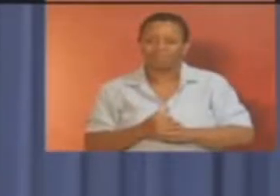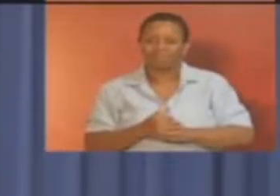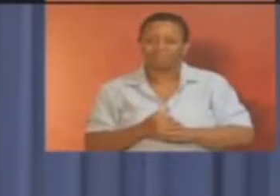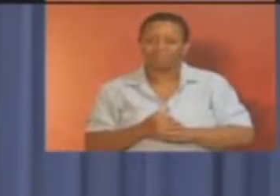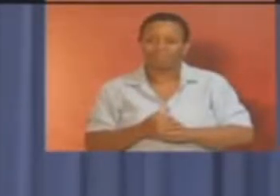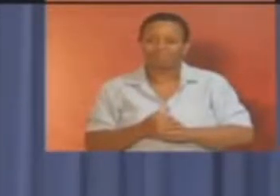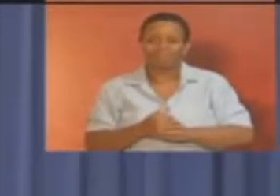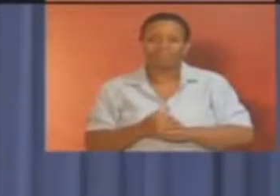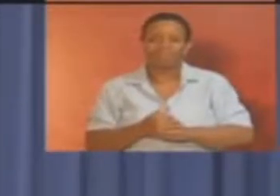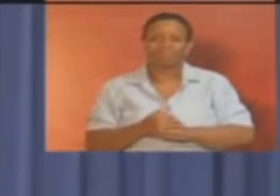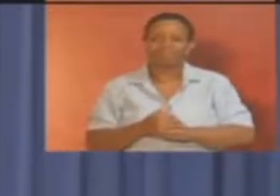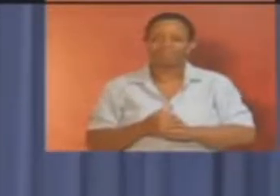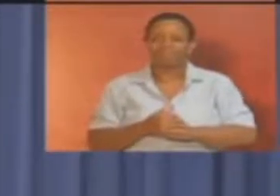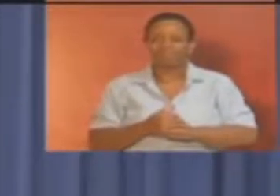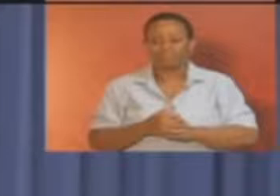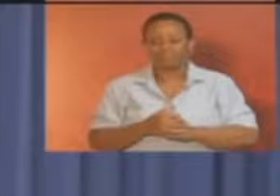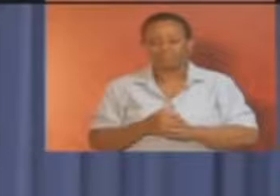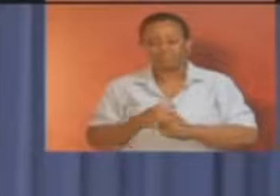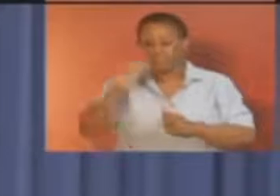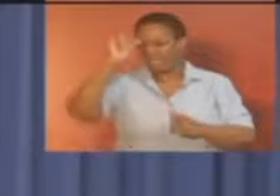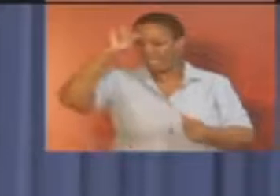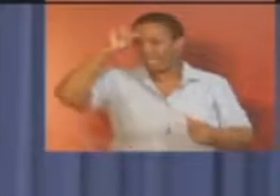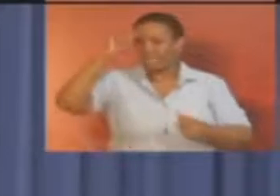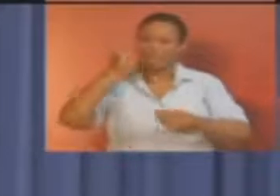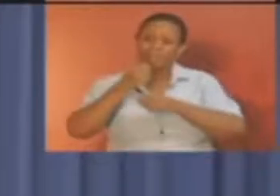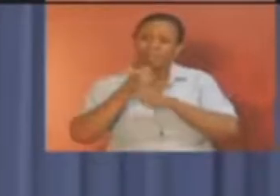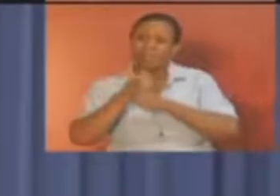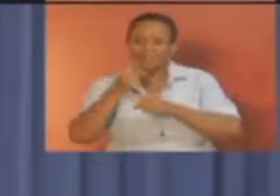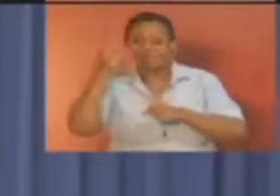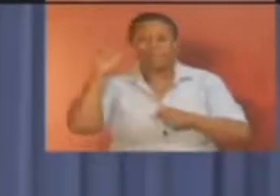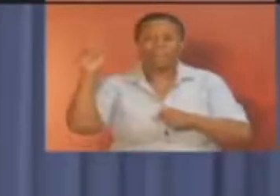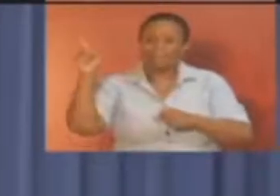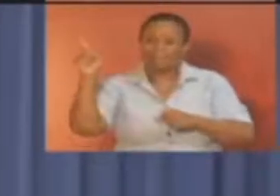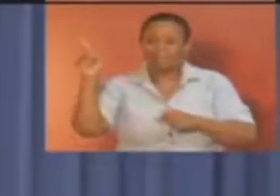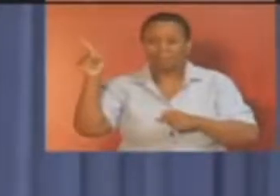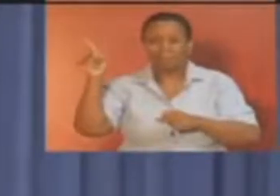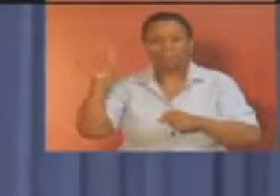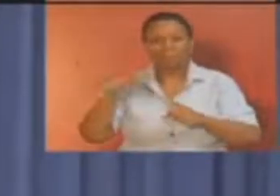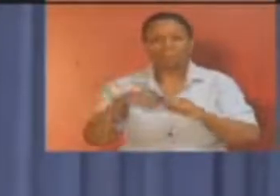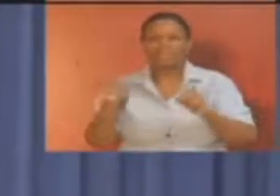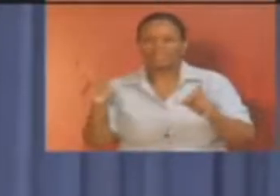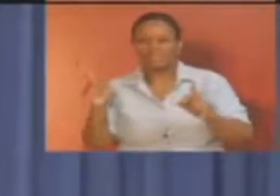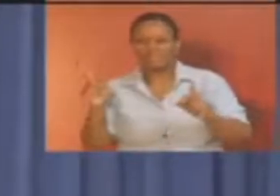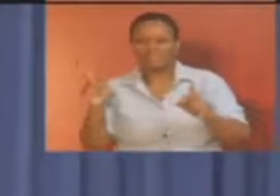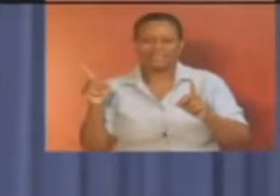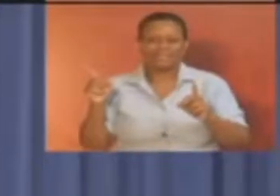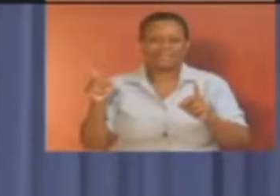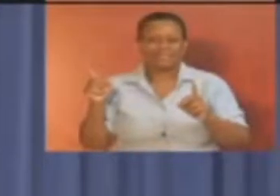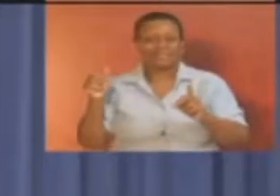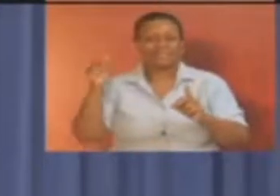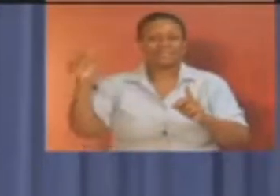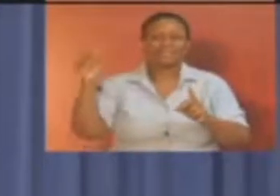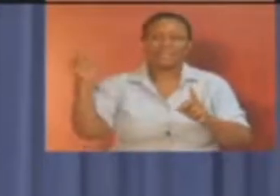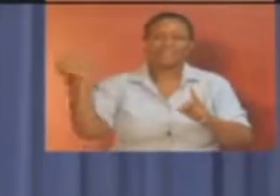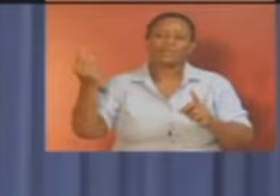India. And of course, you know, all kinds of conversations went with that. And of course, we got a handful from